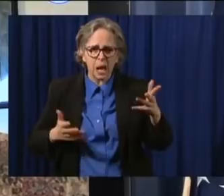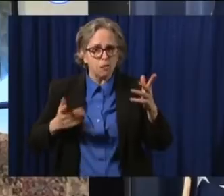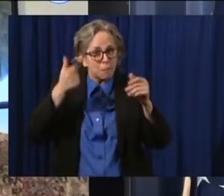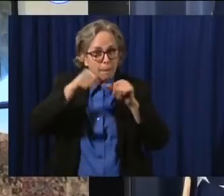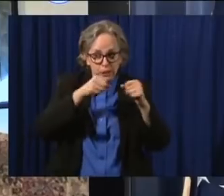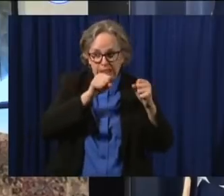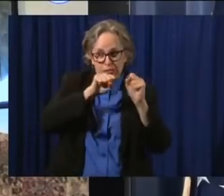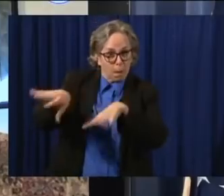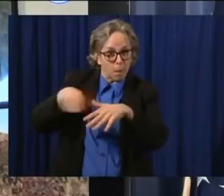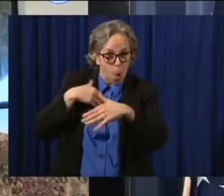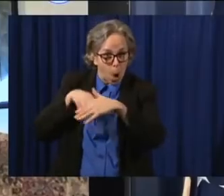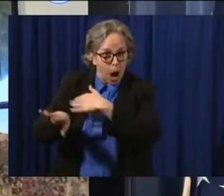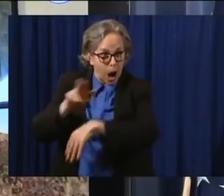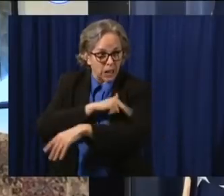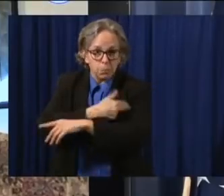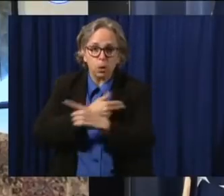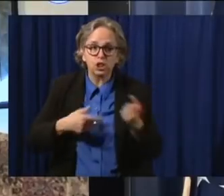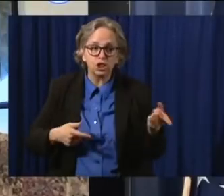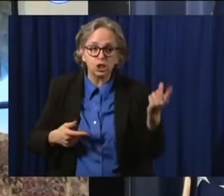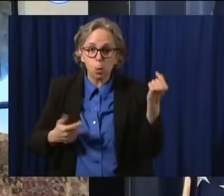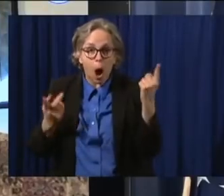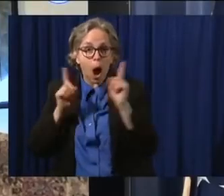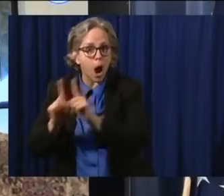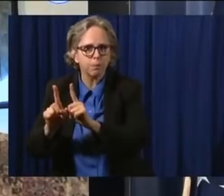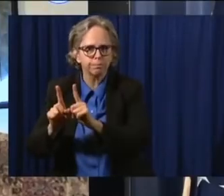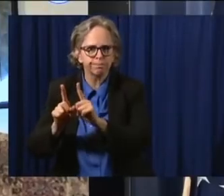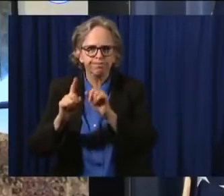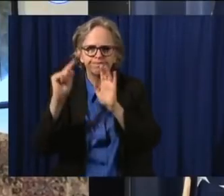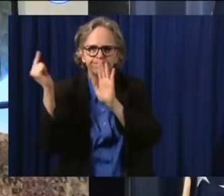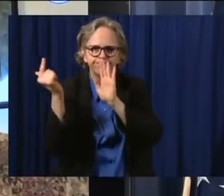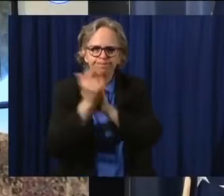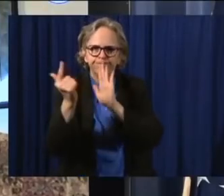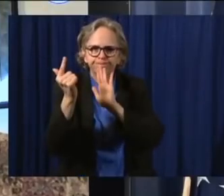loved one, but they says, go wait in the parking lot and we'll get